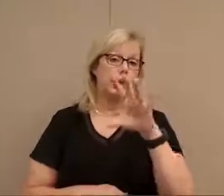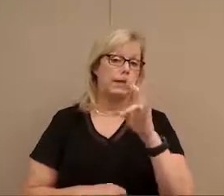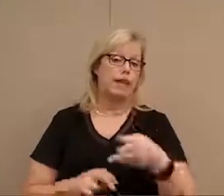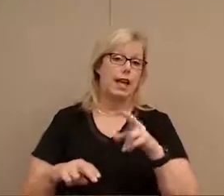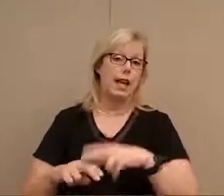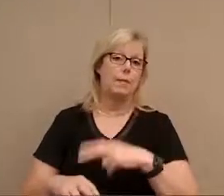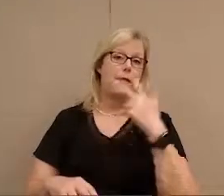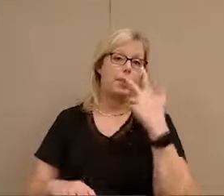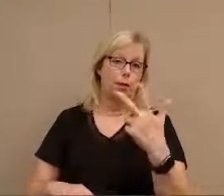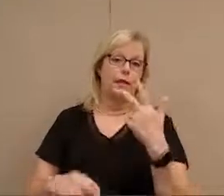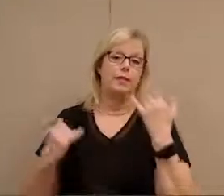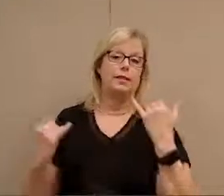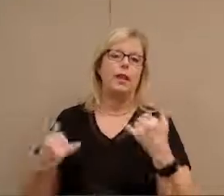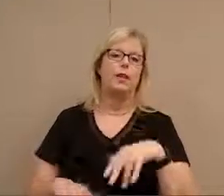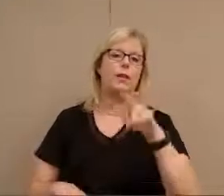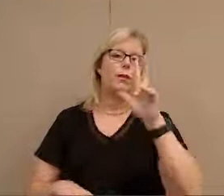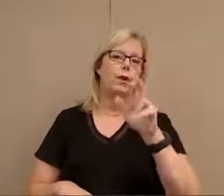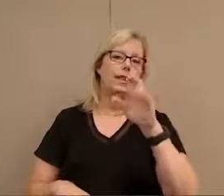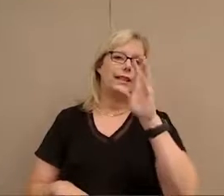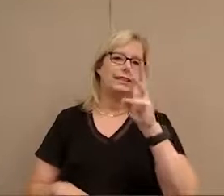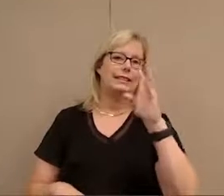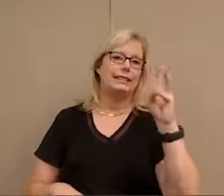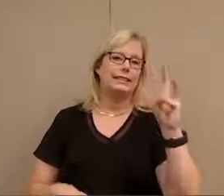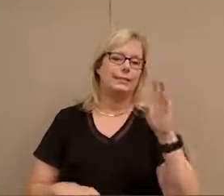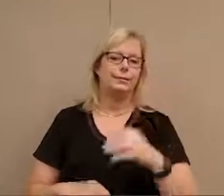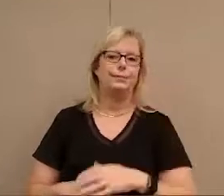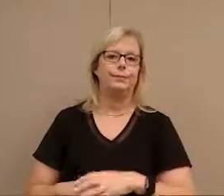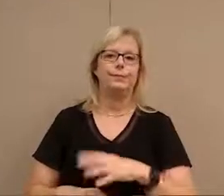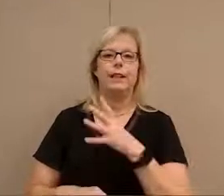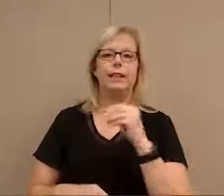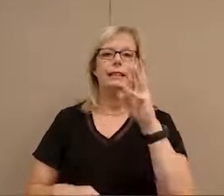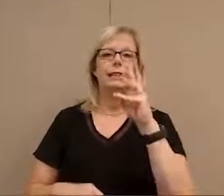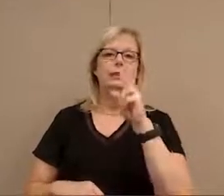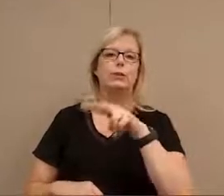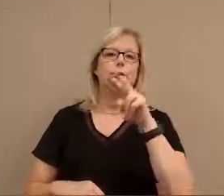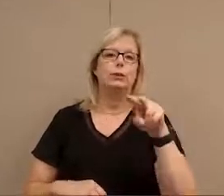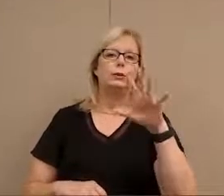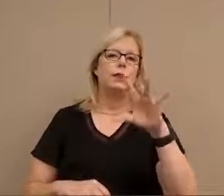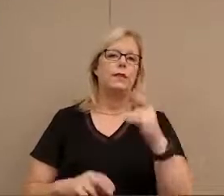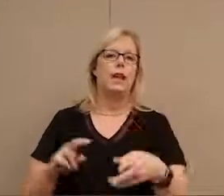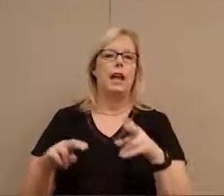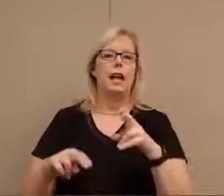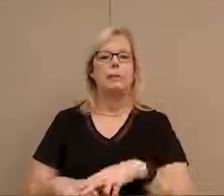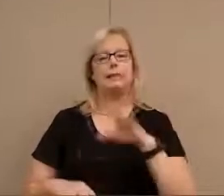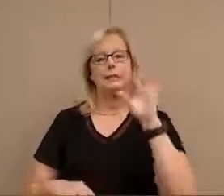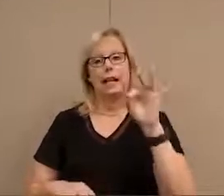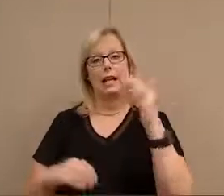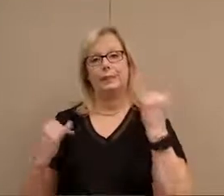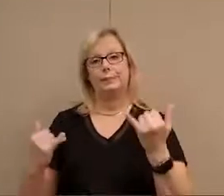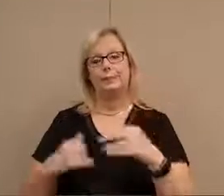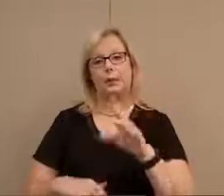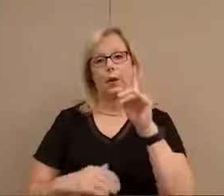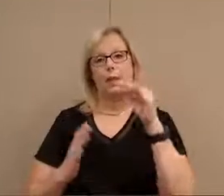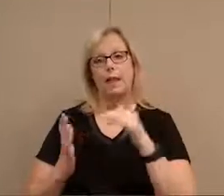62257 up 3 to 366. 62258 up 9 to